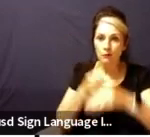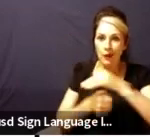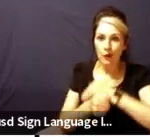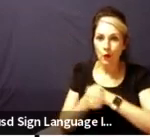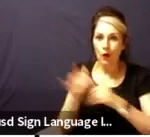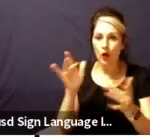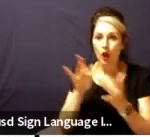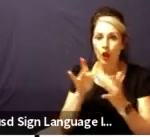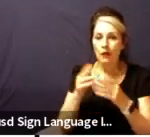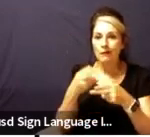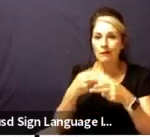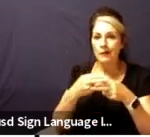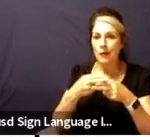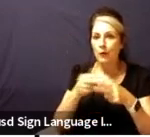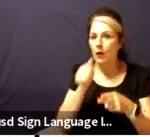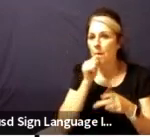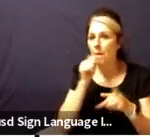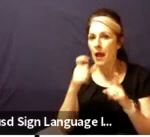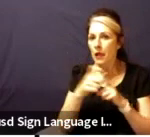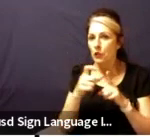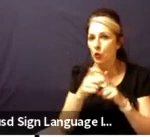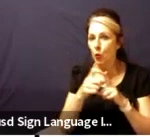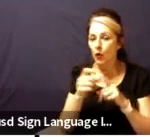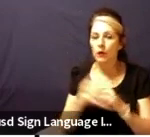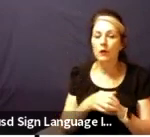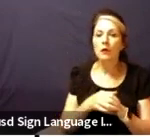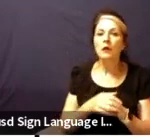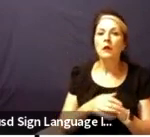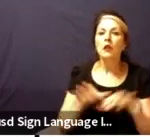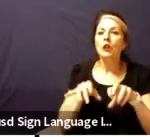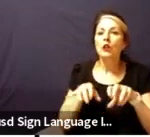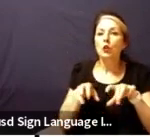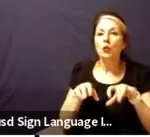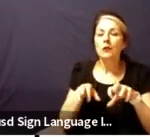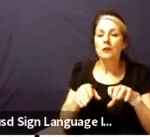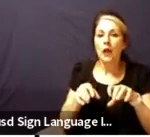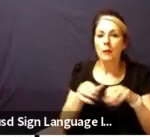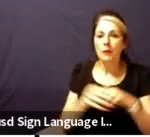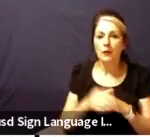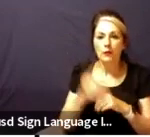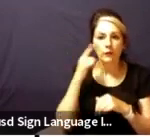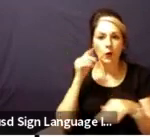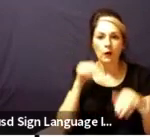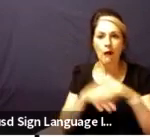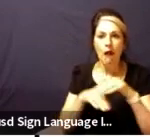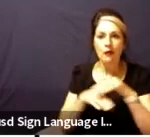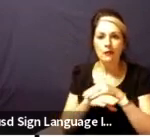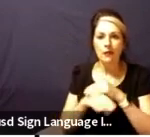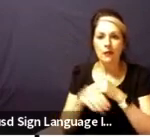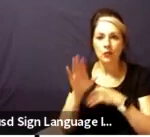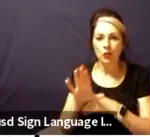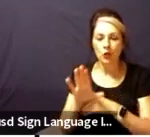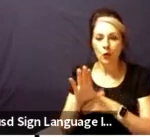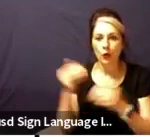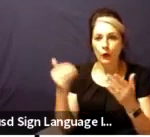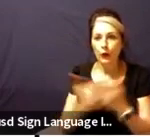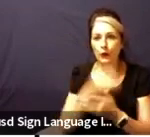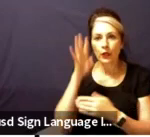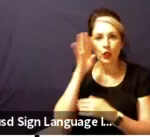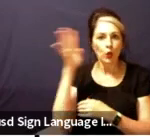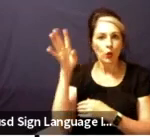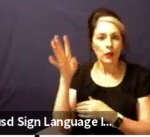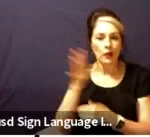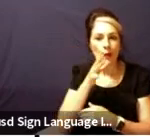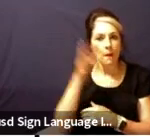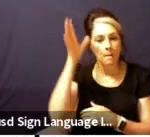a temporary password, which you would type in order to access your newly created